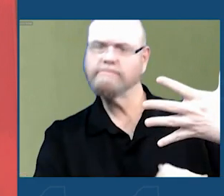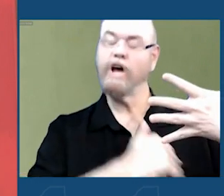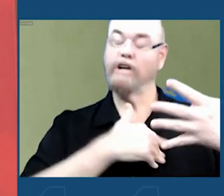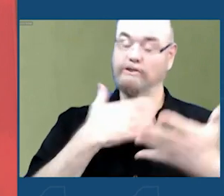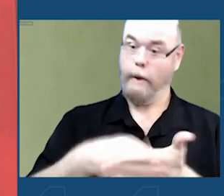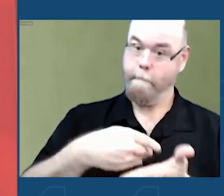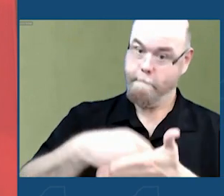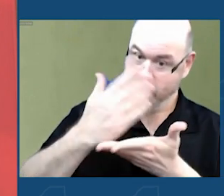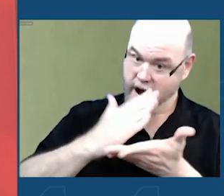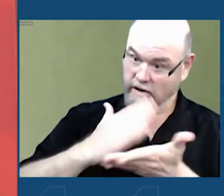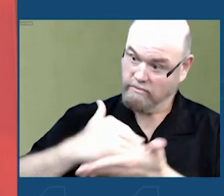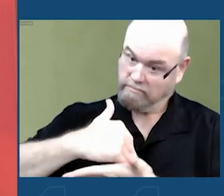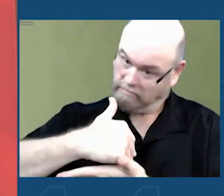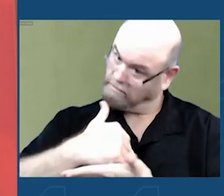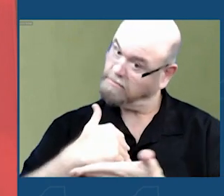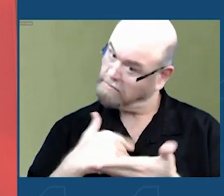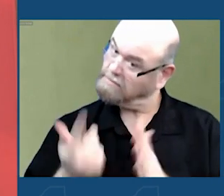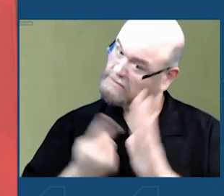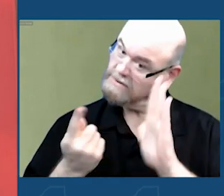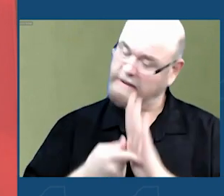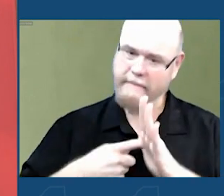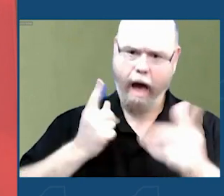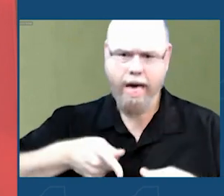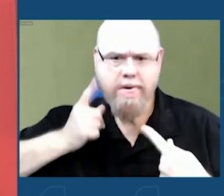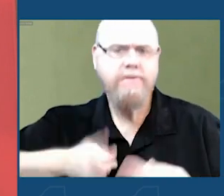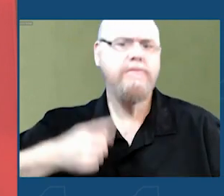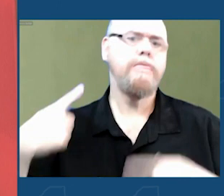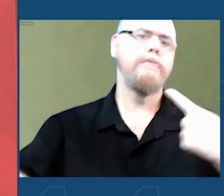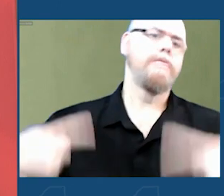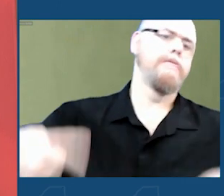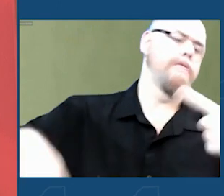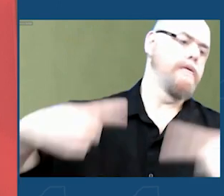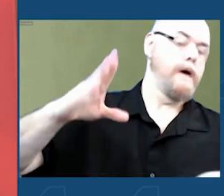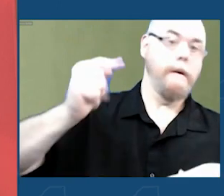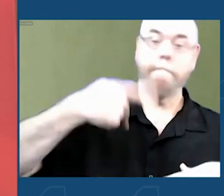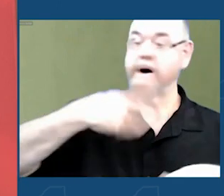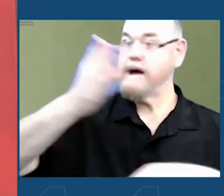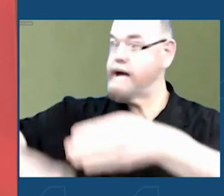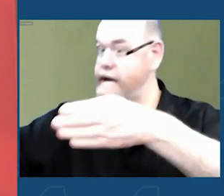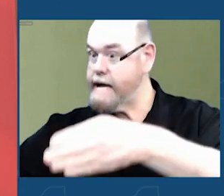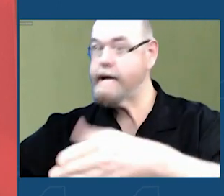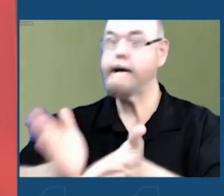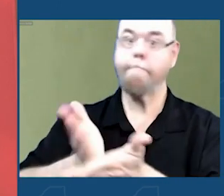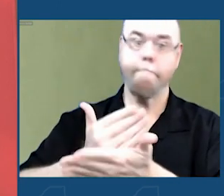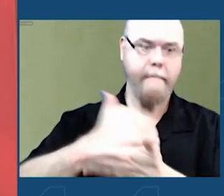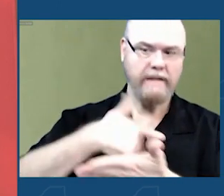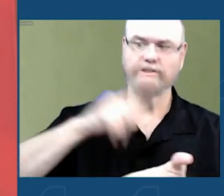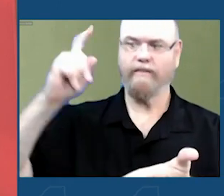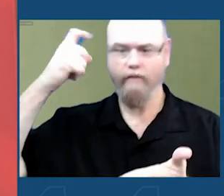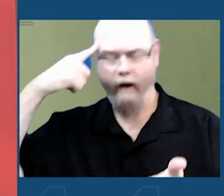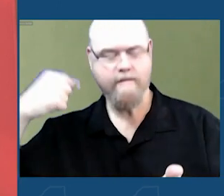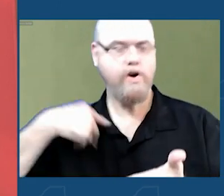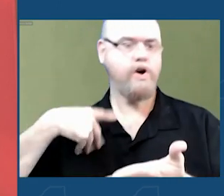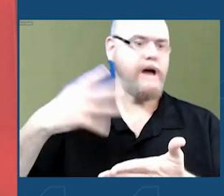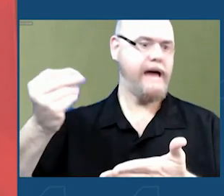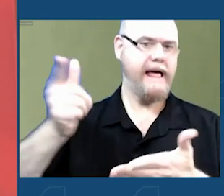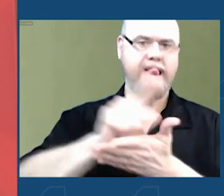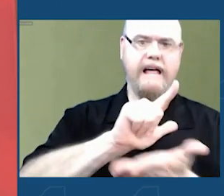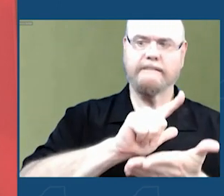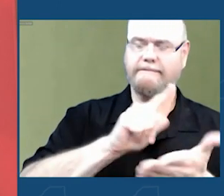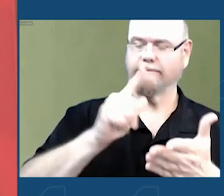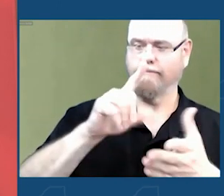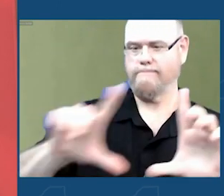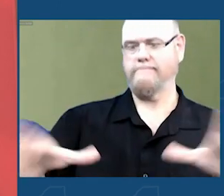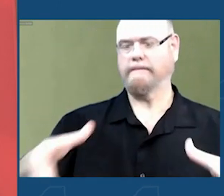little bit rough and tumble sometimes. But the end product allows the governor and the legislature to telegraph our priorities. What's important